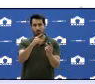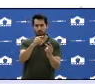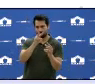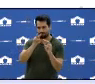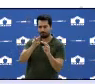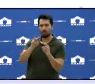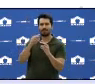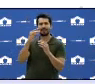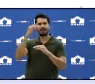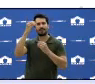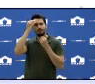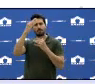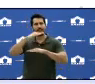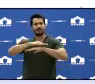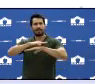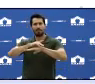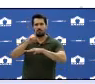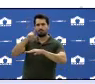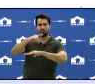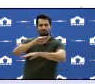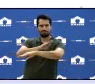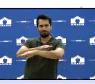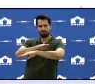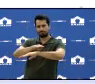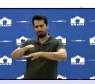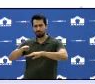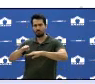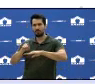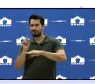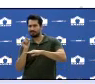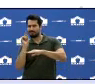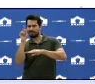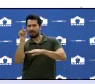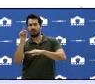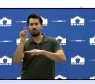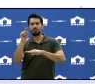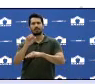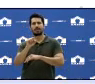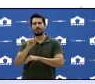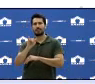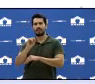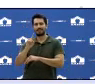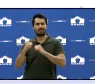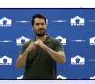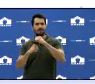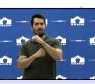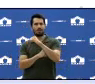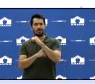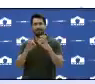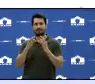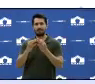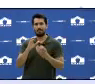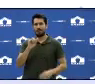information tables about SAI at the back of the room about the SAISD Foundation Family Car